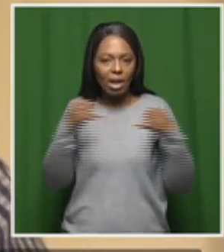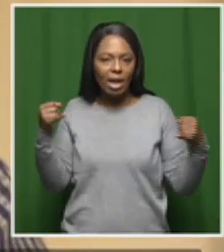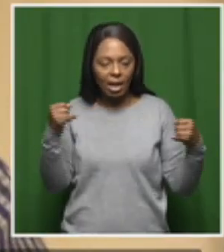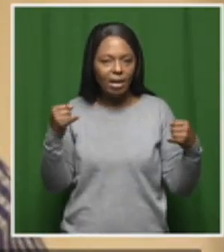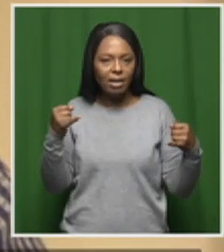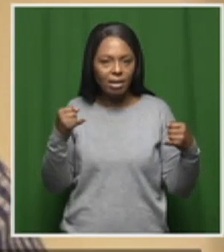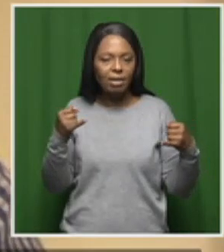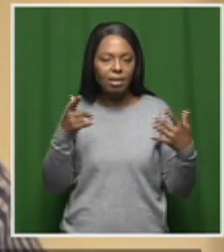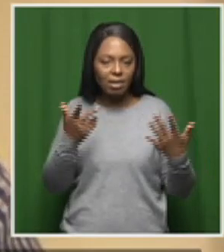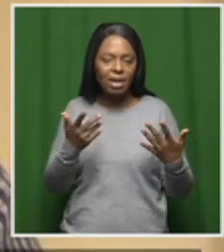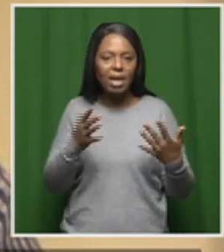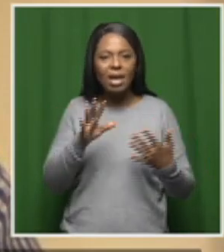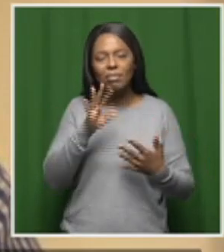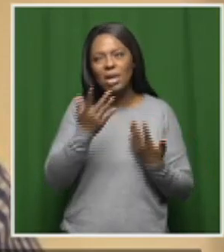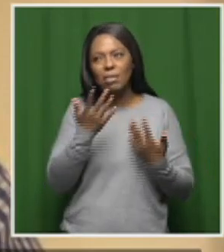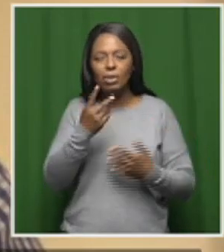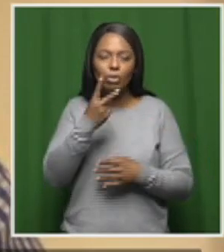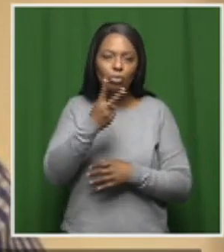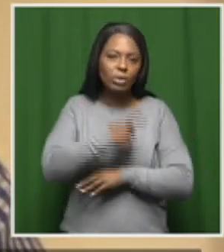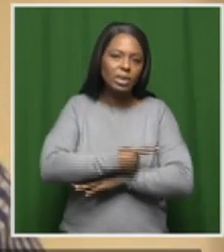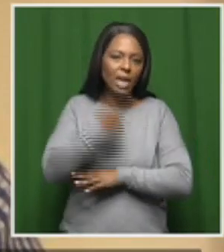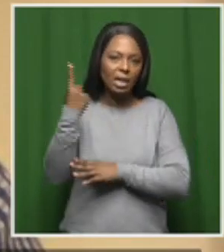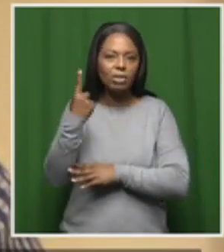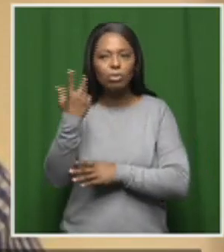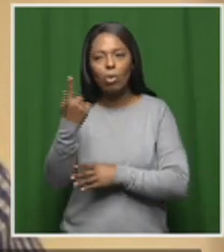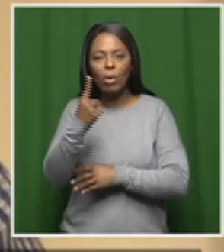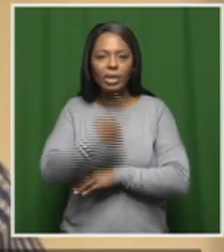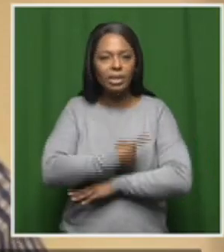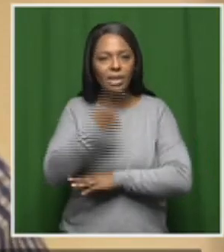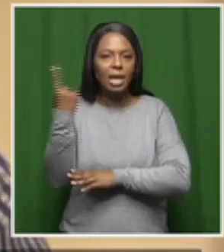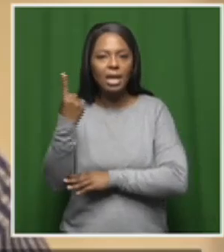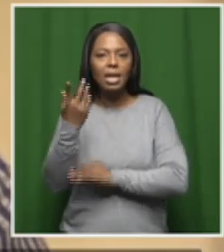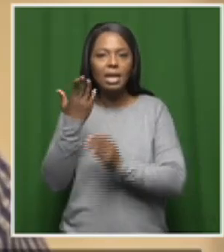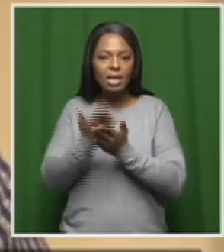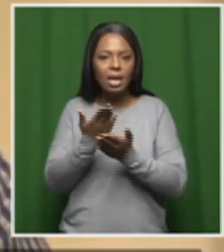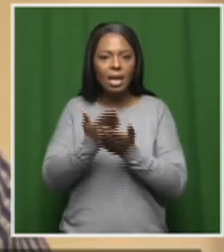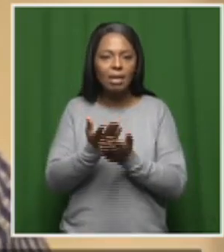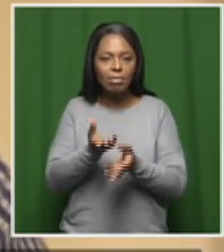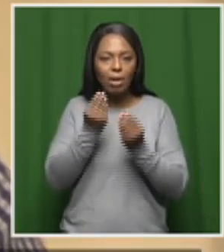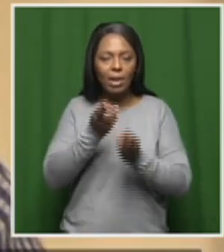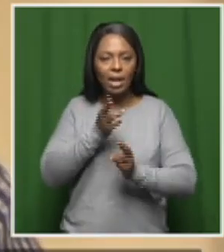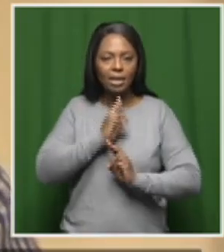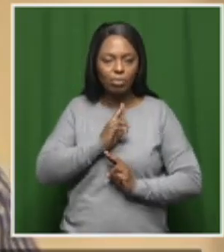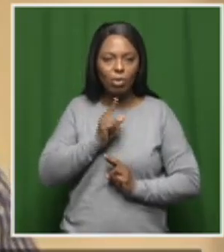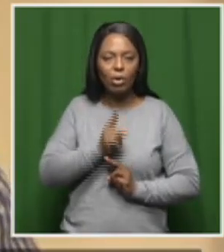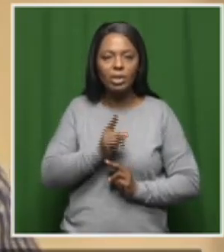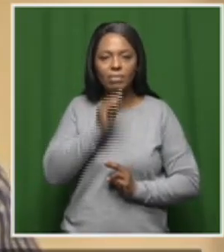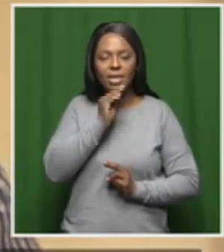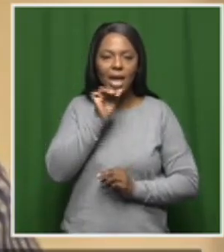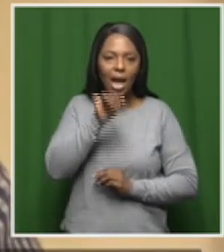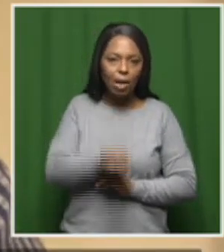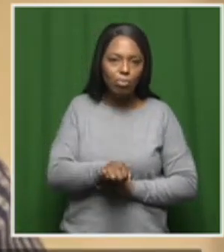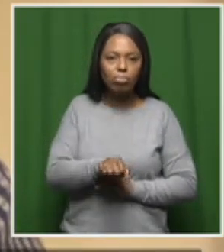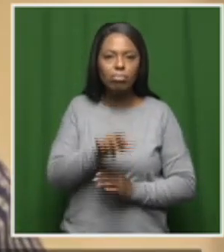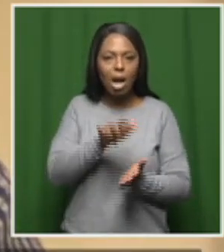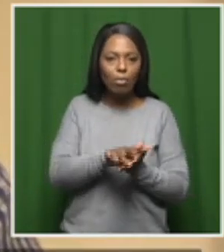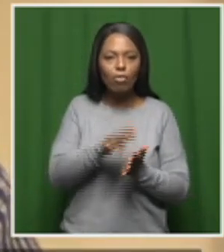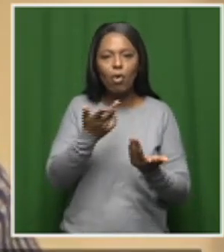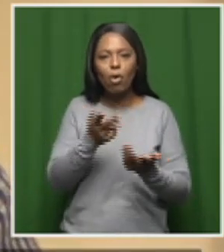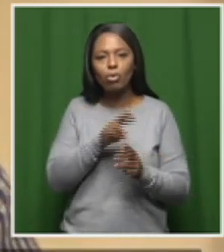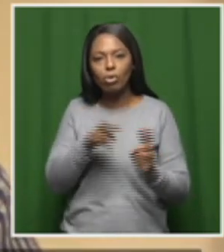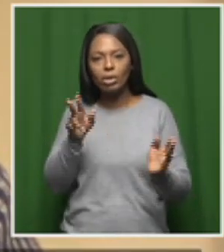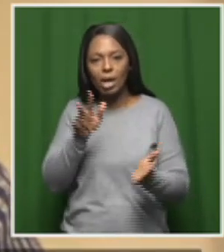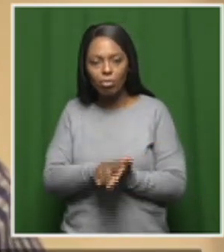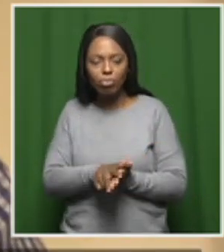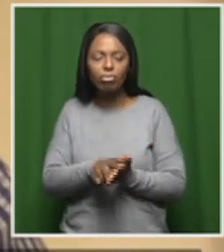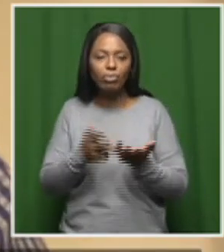that within a day or two, the customer would get a response to say it is approved and it is approved at that. But remember, an acknowledgement